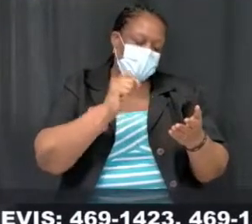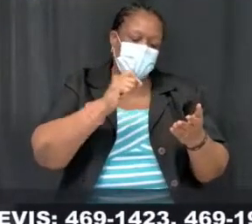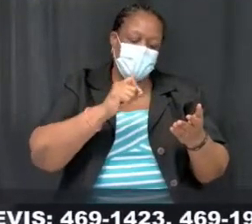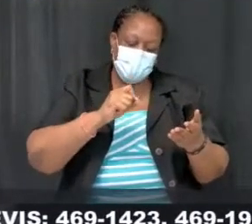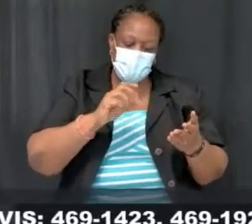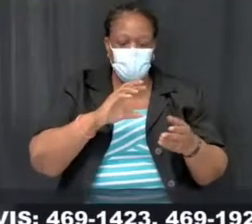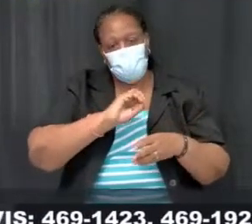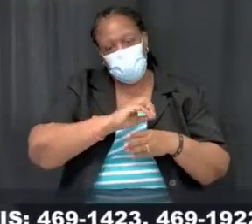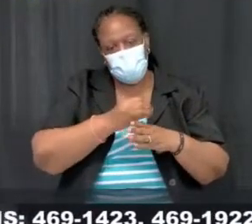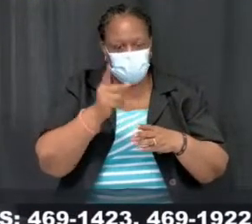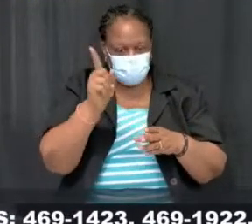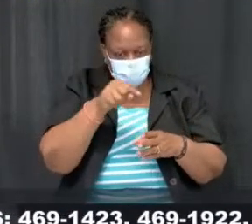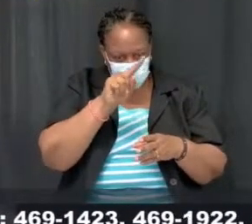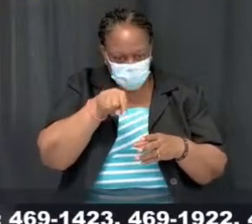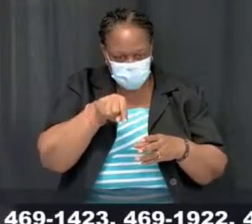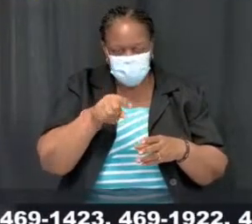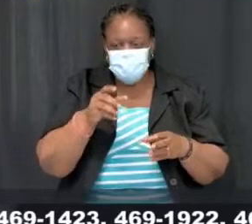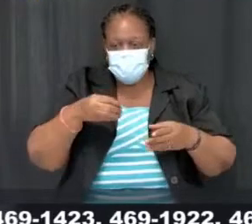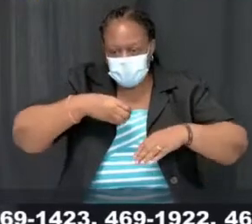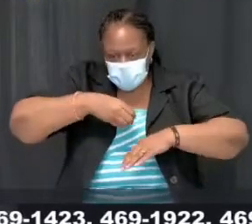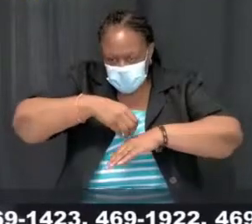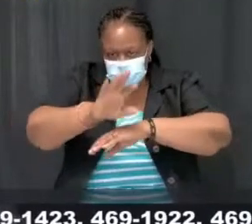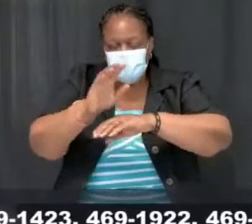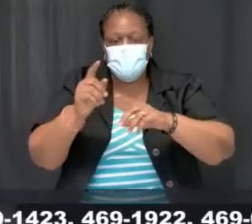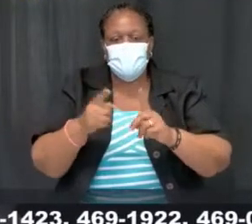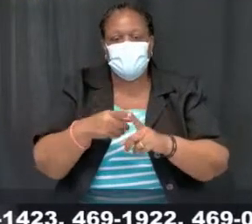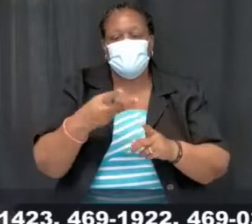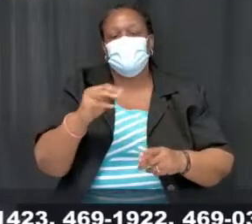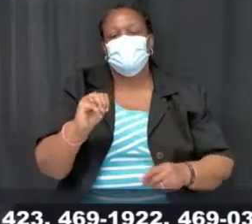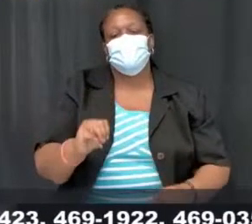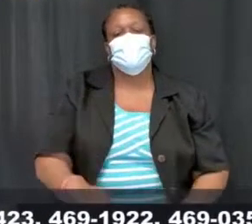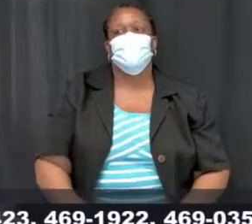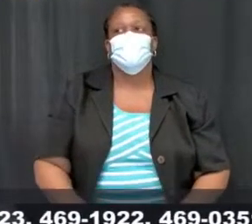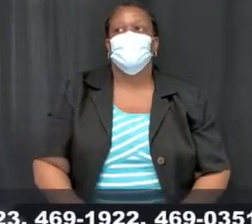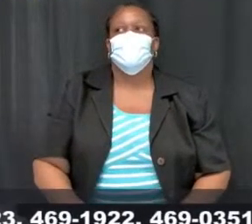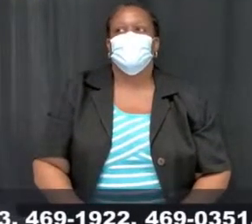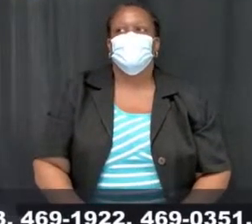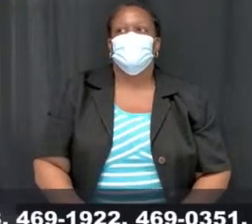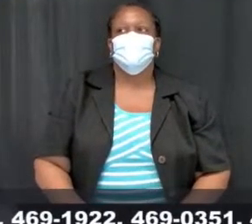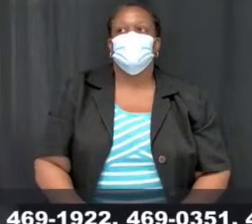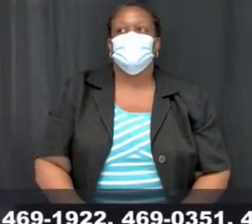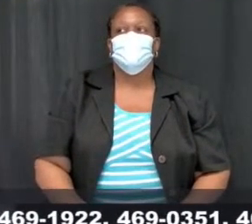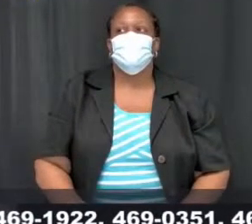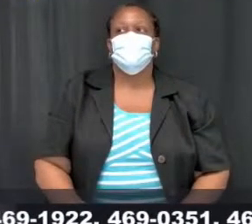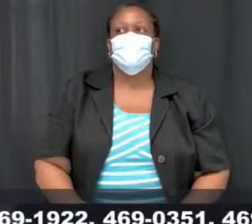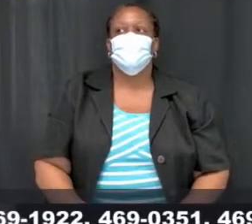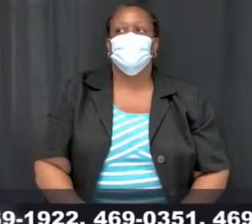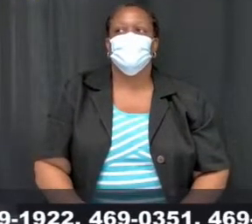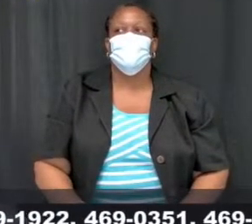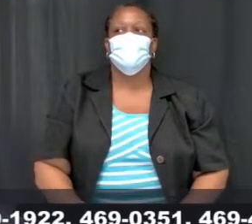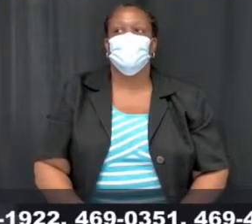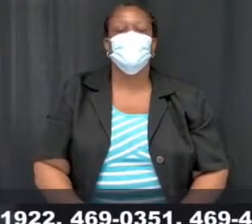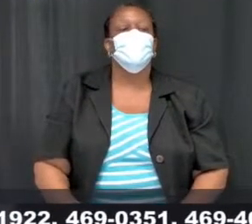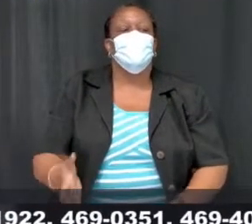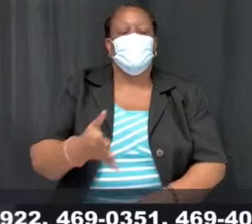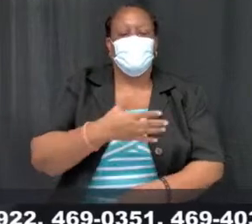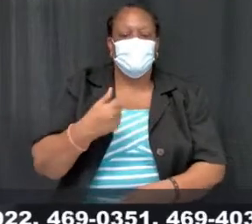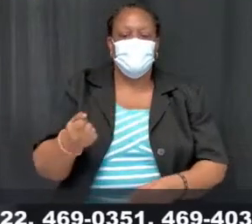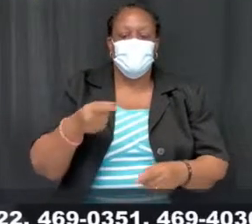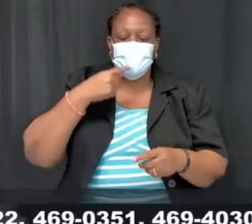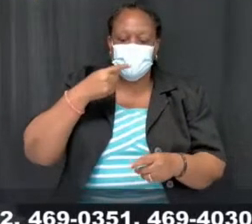Persons whose applications are approved will be sent formal notification along with the guidelines and conditions of their